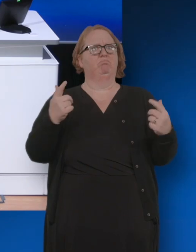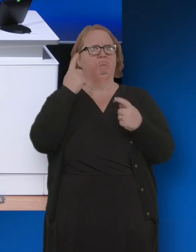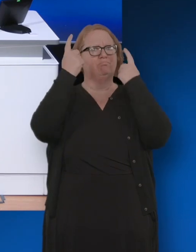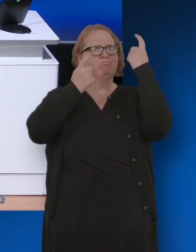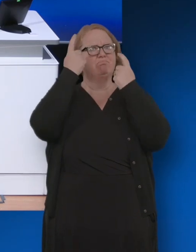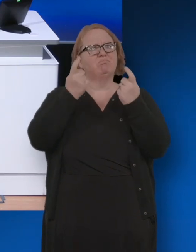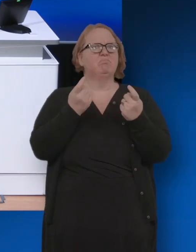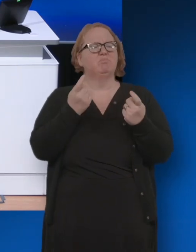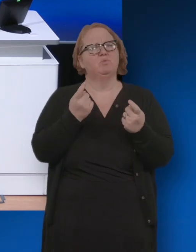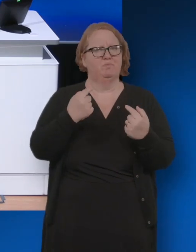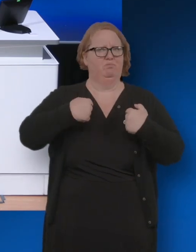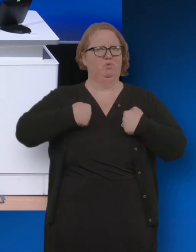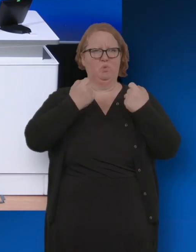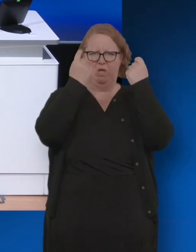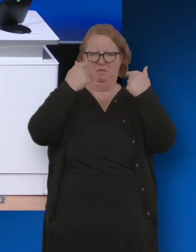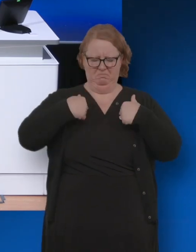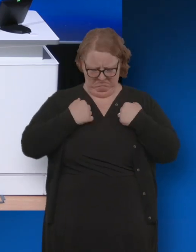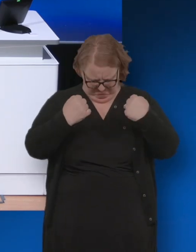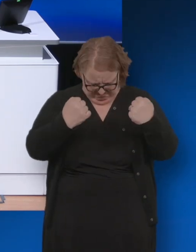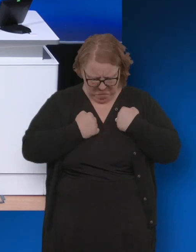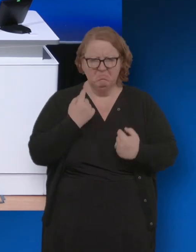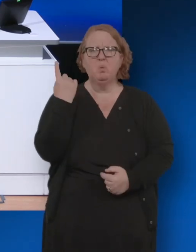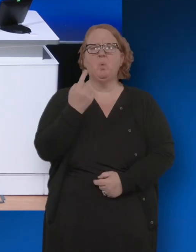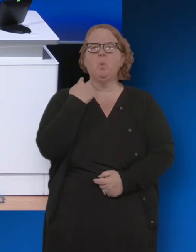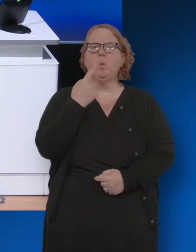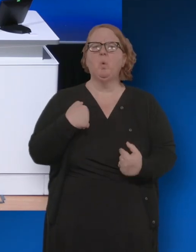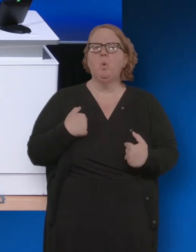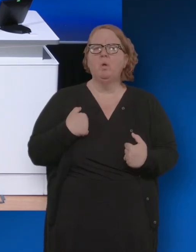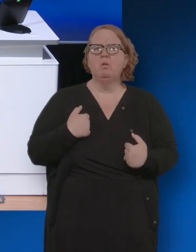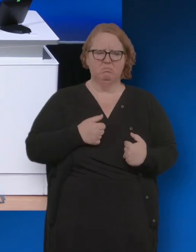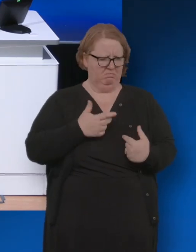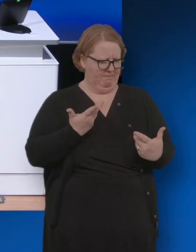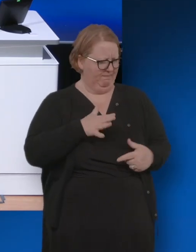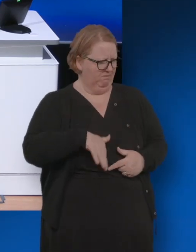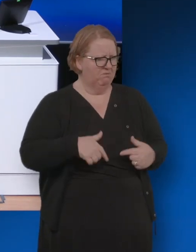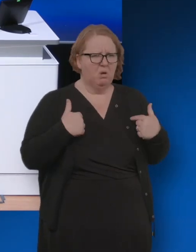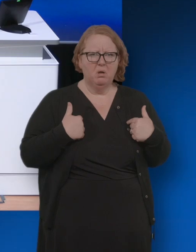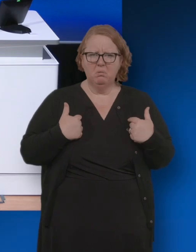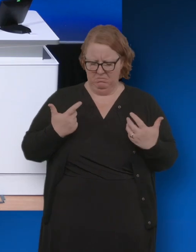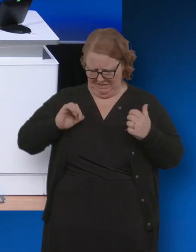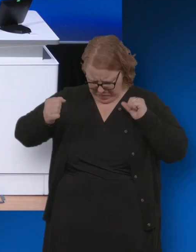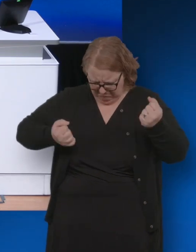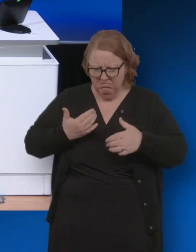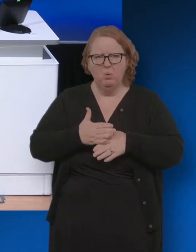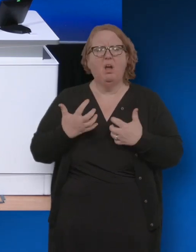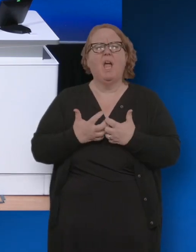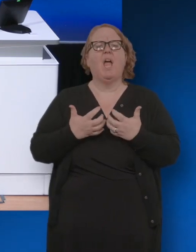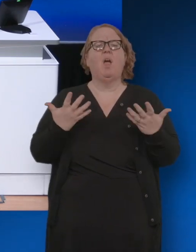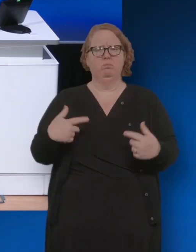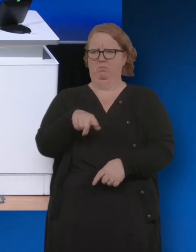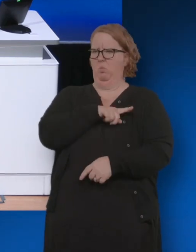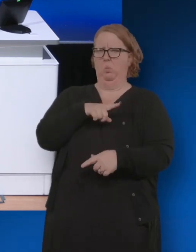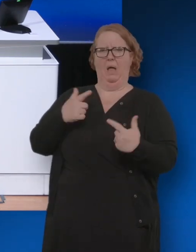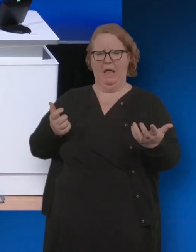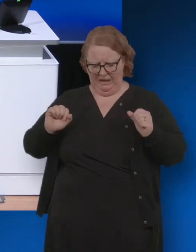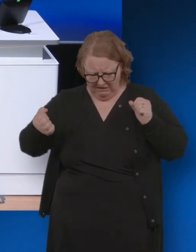to understand who they are, where they're from, how they work, and why. And tonight